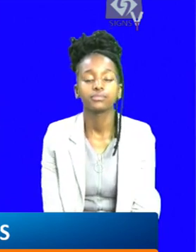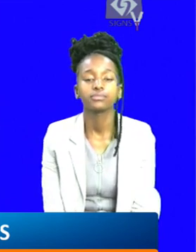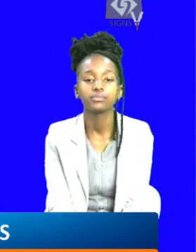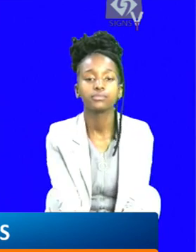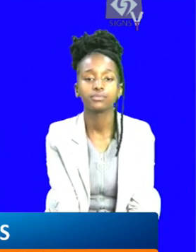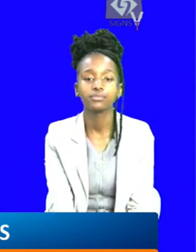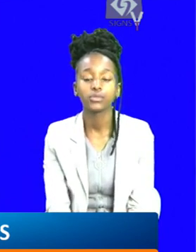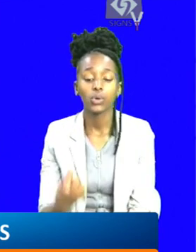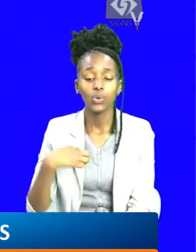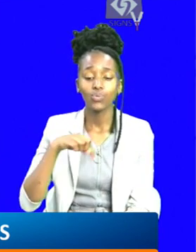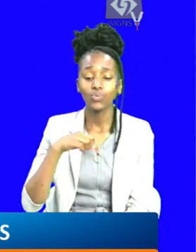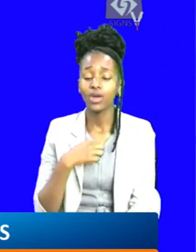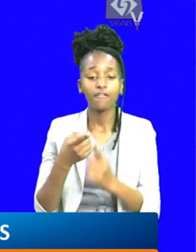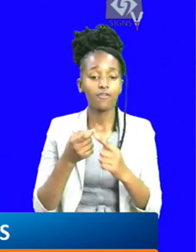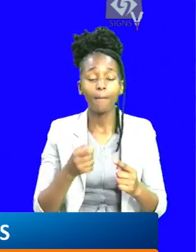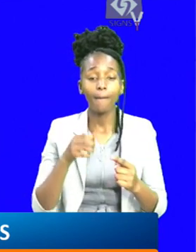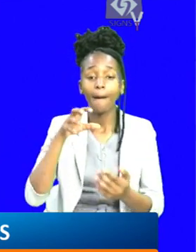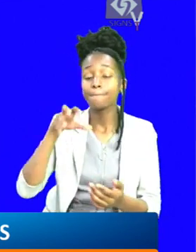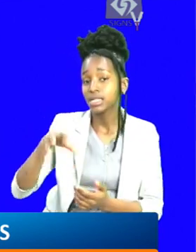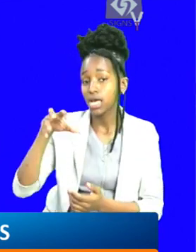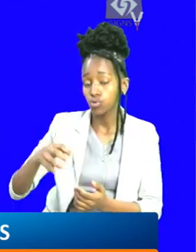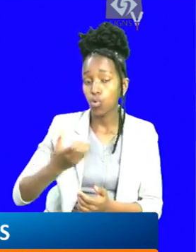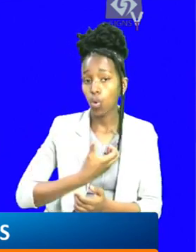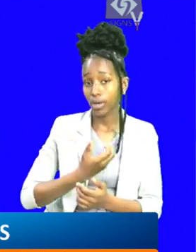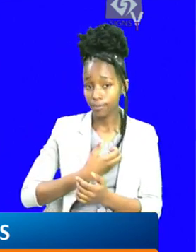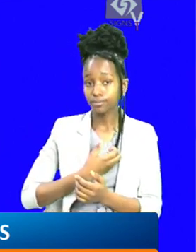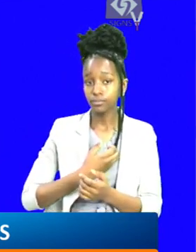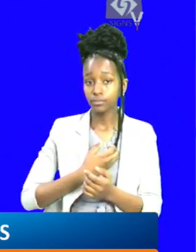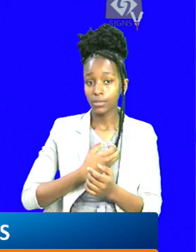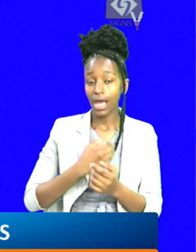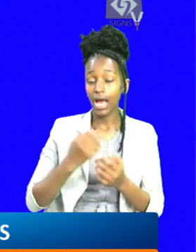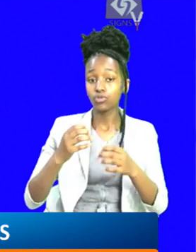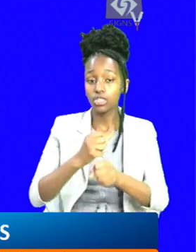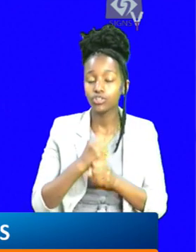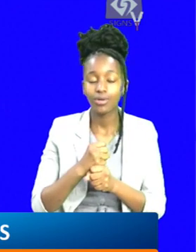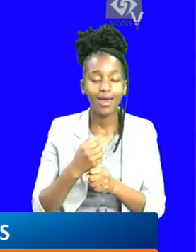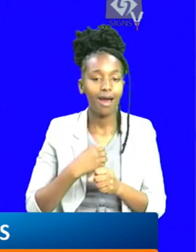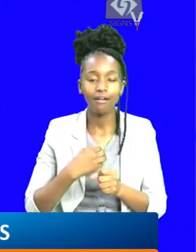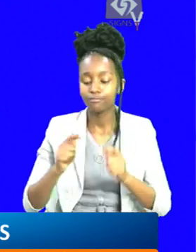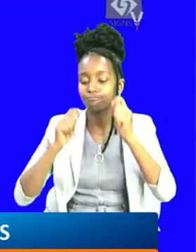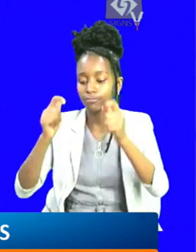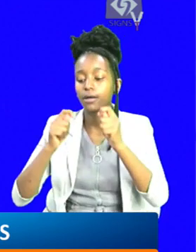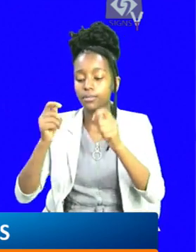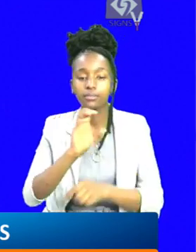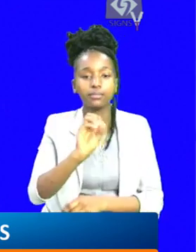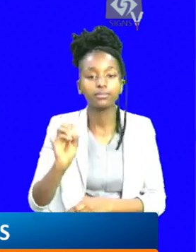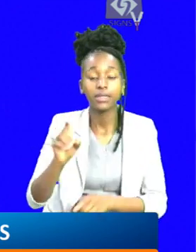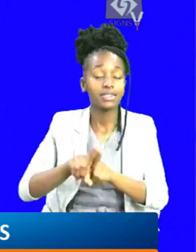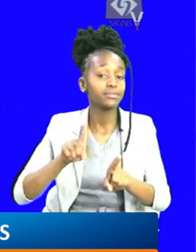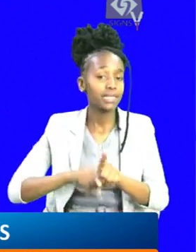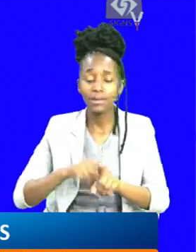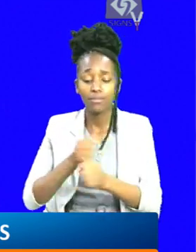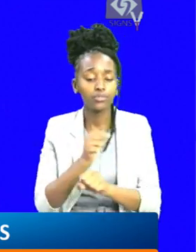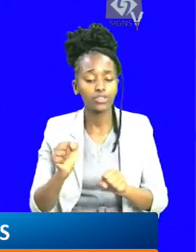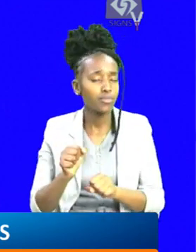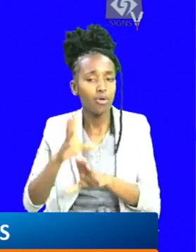rules requiring them to undergo a new test for driving is discriminatory. Here are drivers expressing